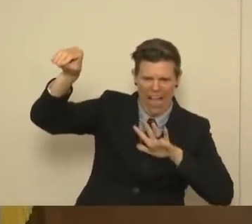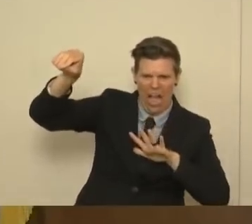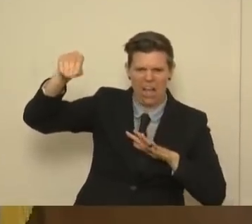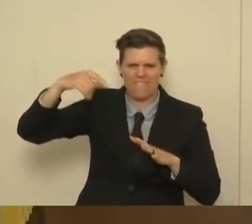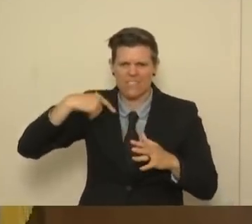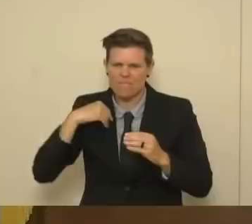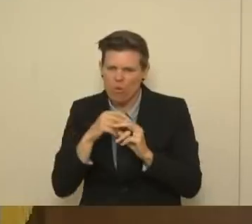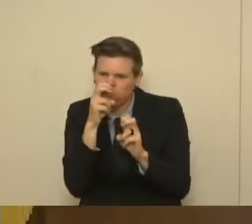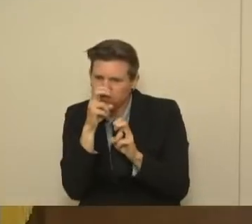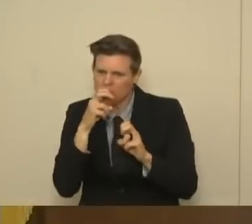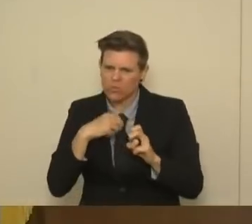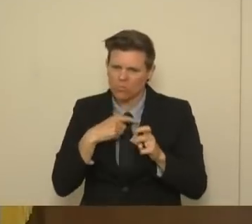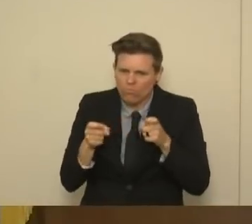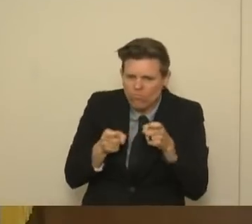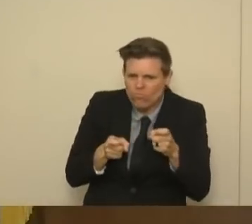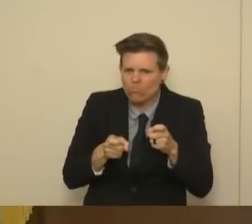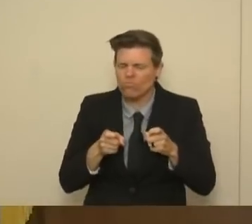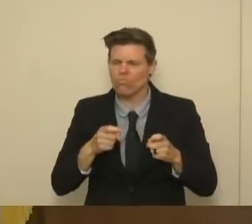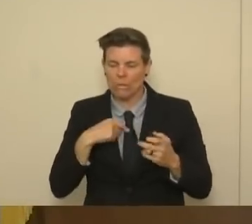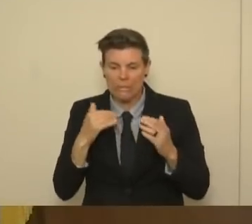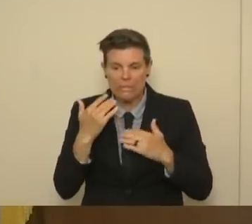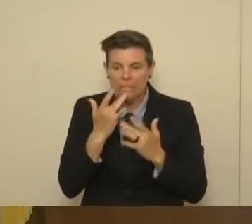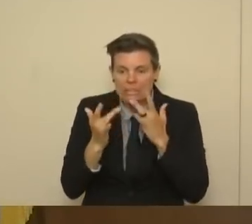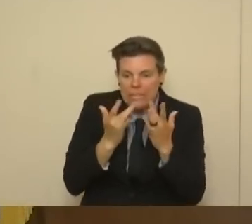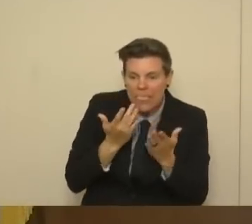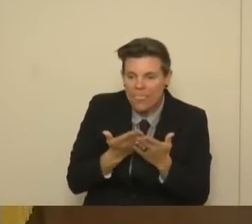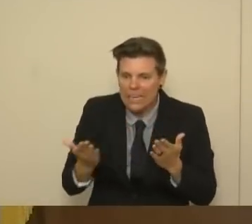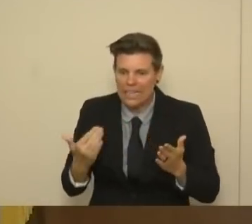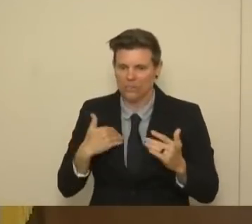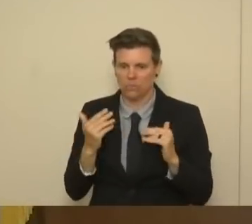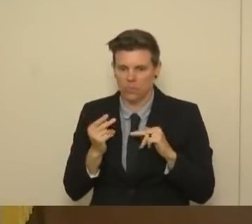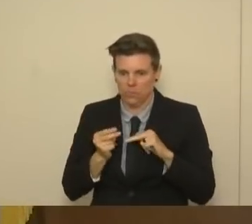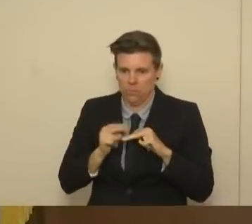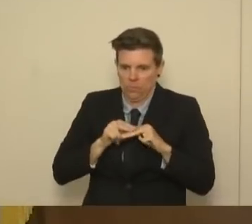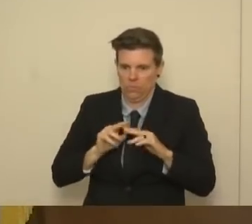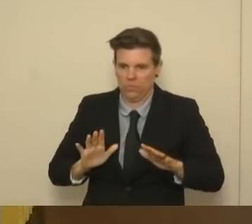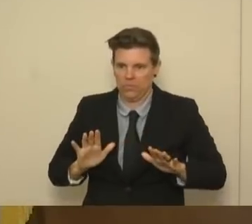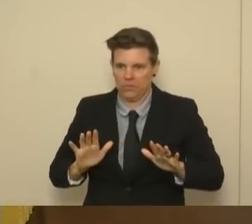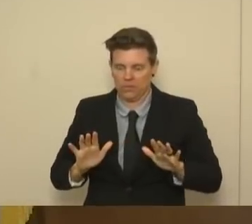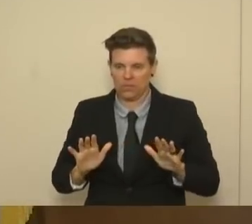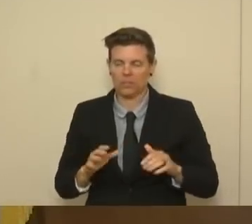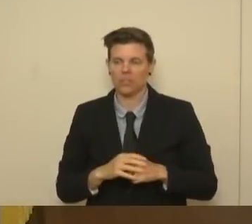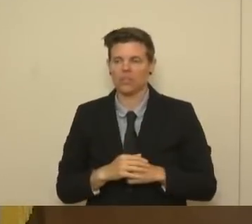Right? It is earnest when I say that your New Mexico team